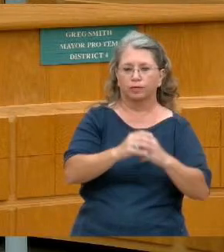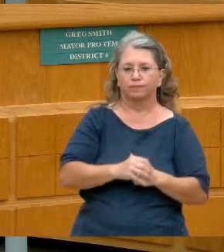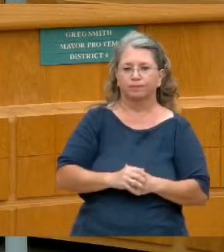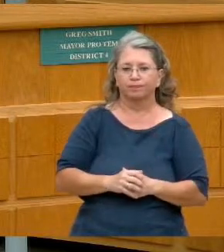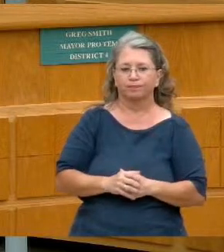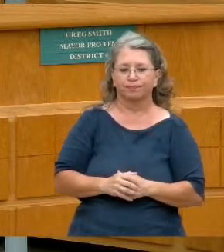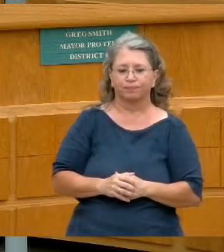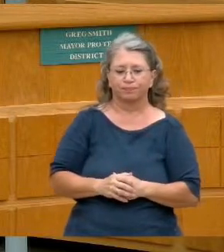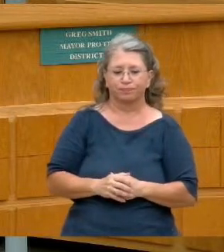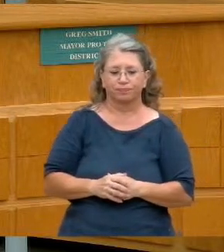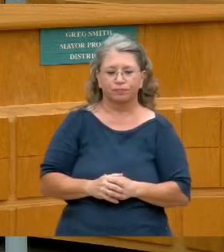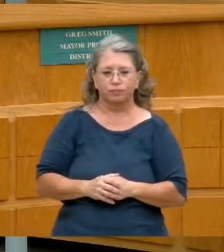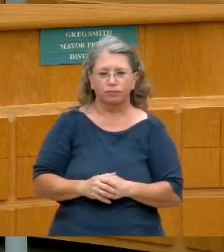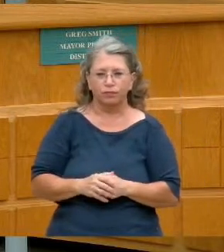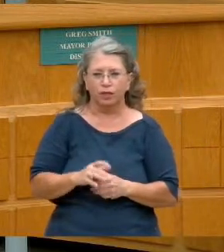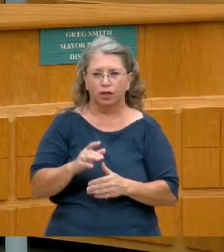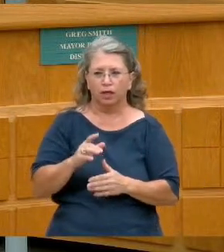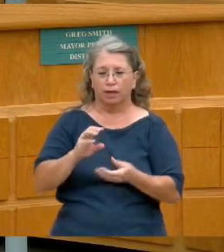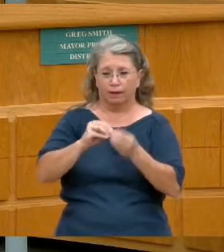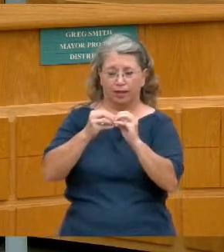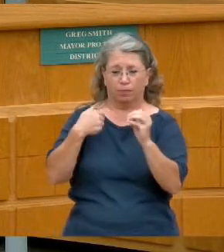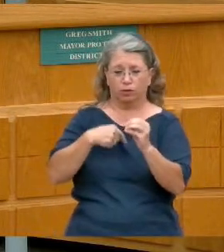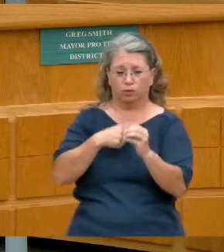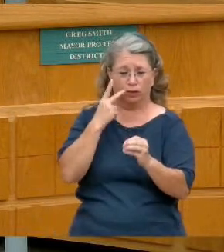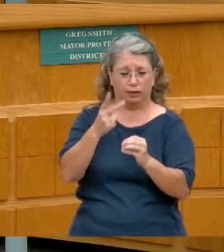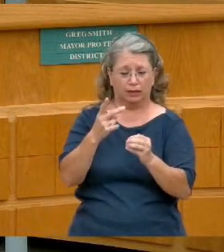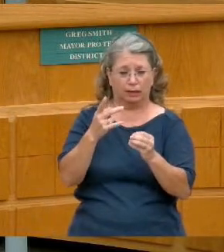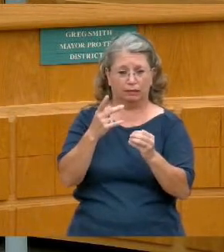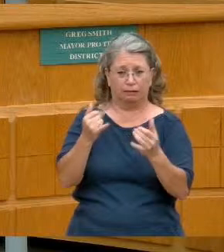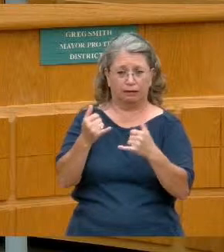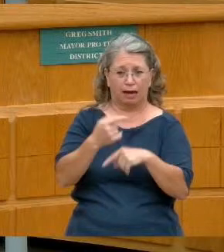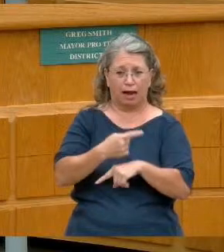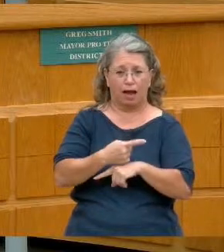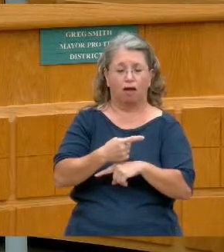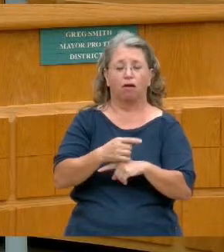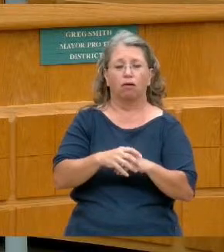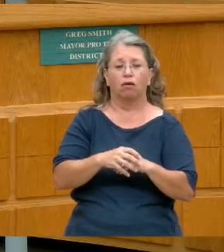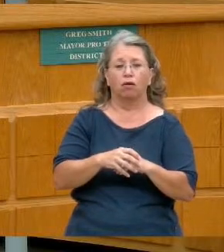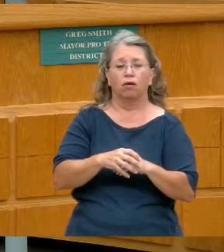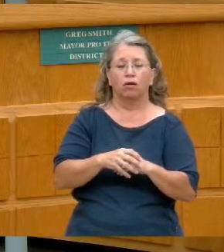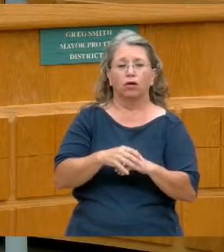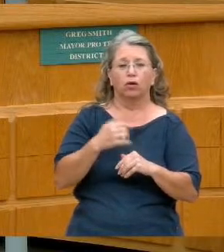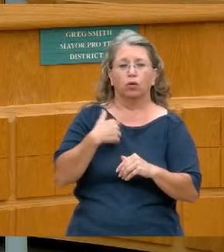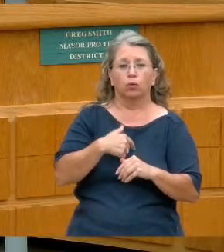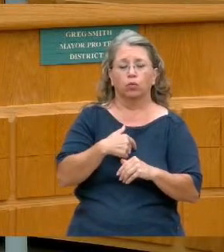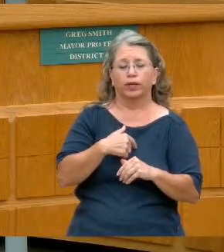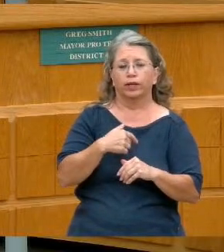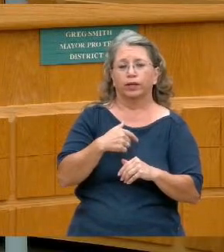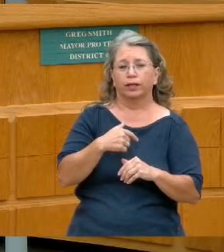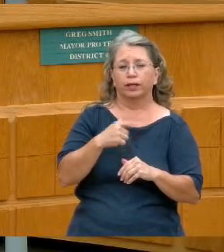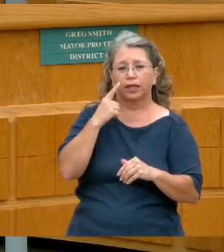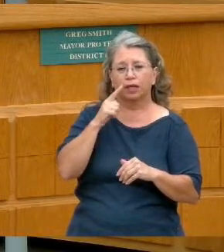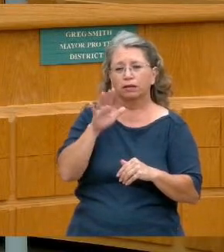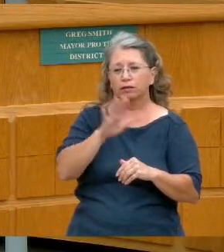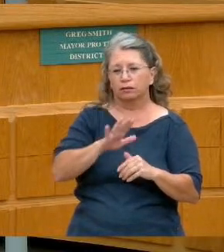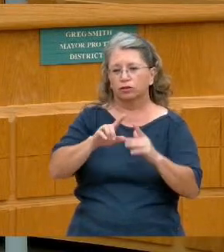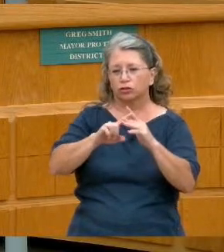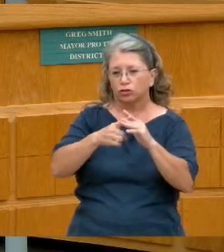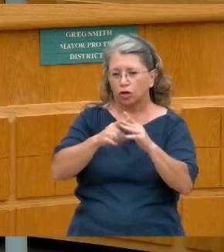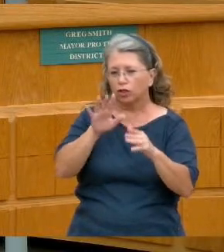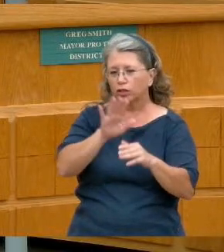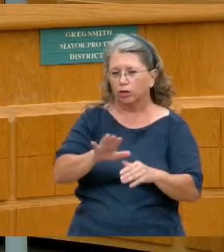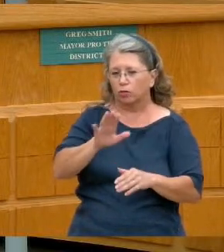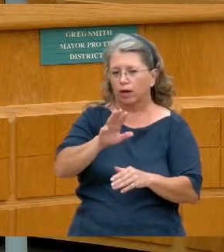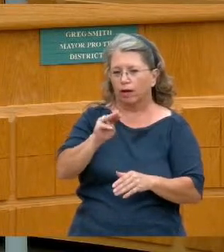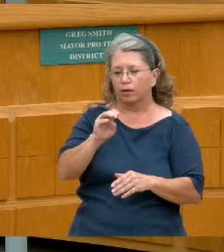have originated around Memorial Day. Now, Memorial Day didn't cause this, but what we're seeing now started